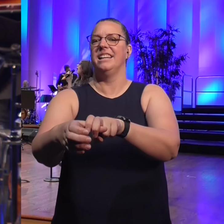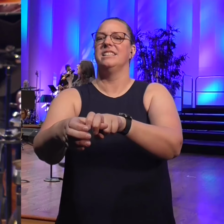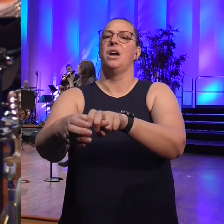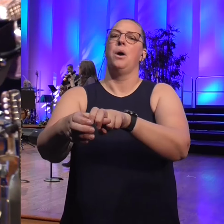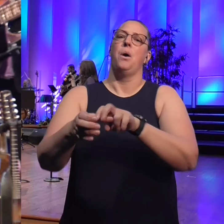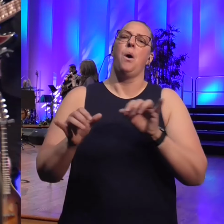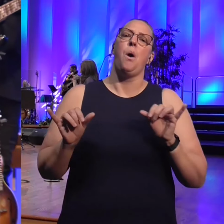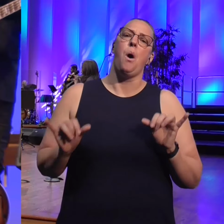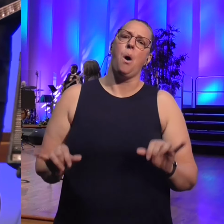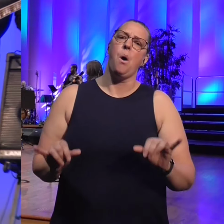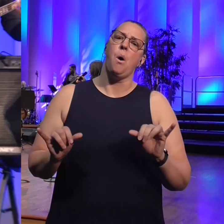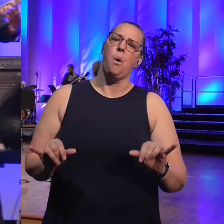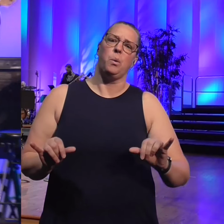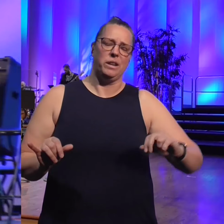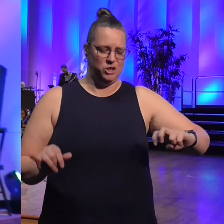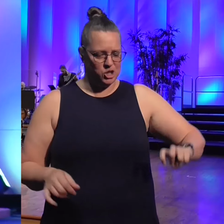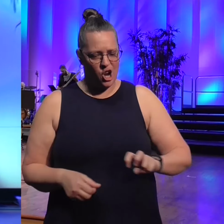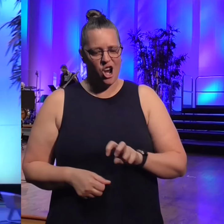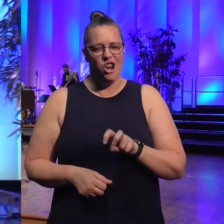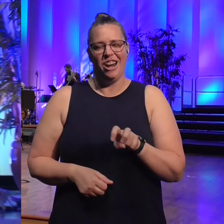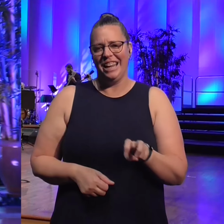ride. Oh, the journey.